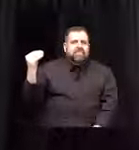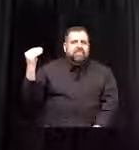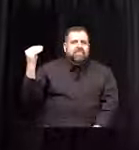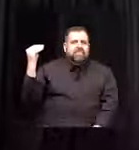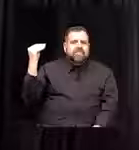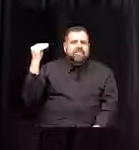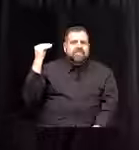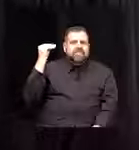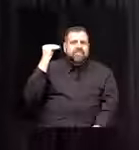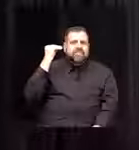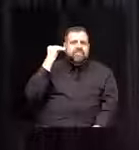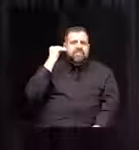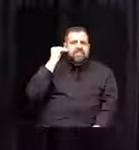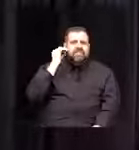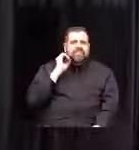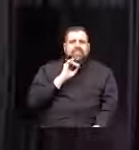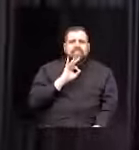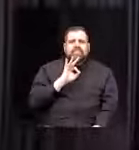home